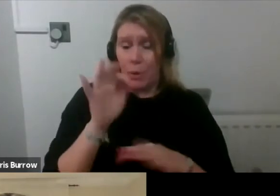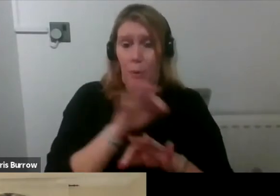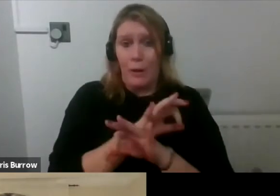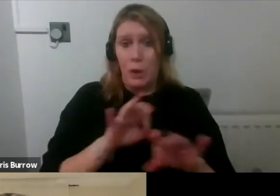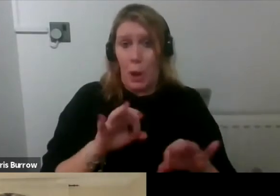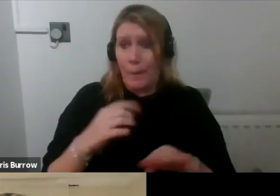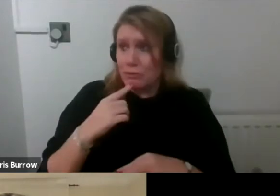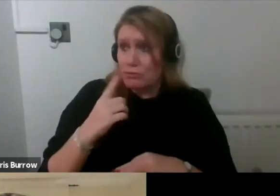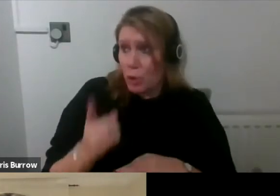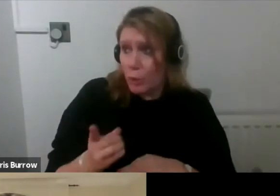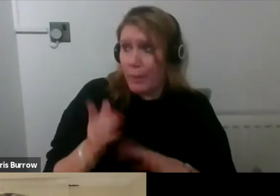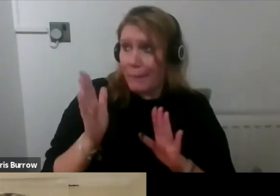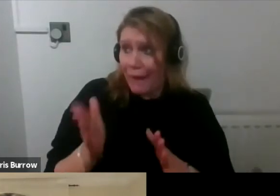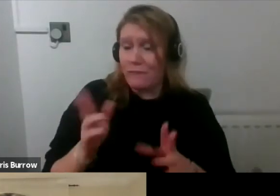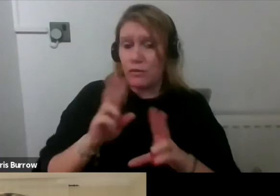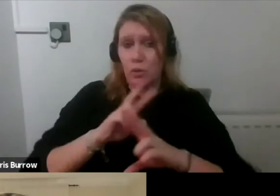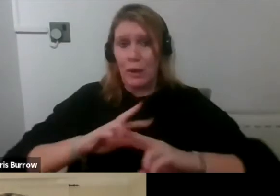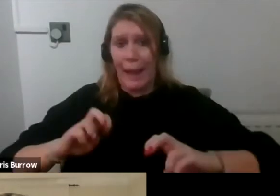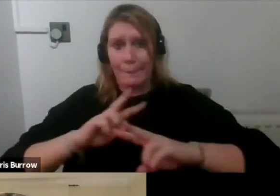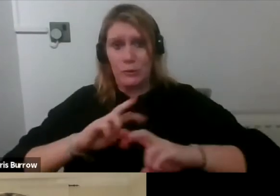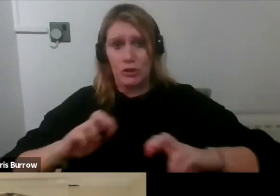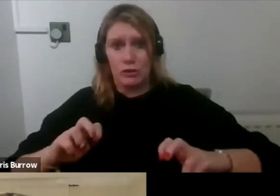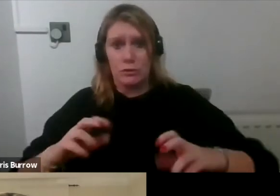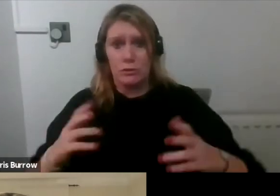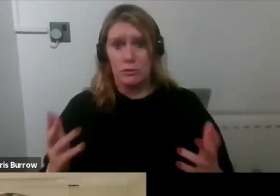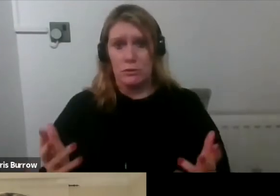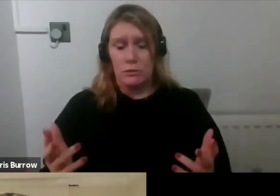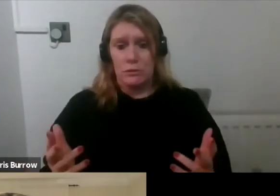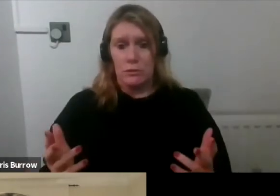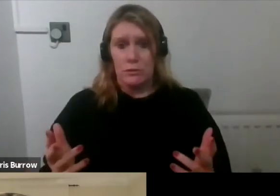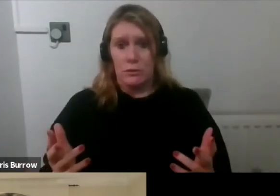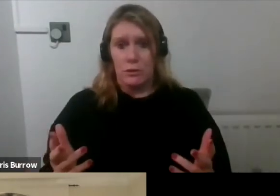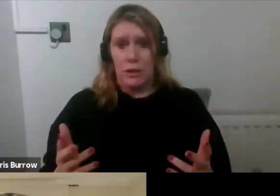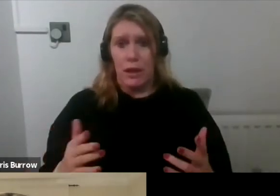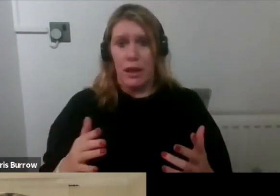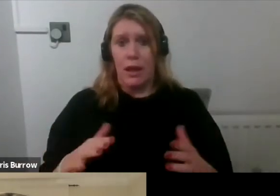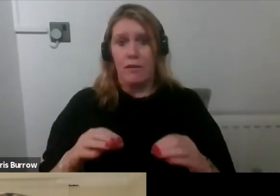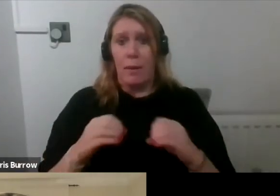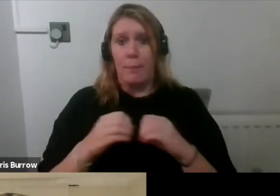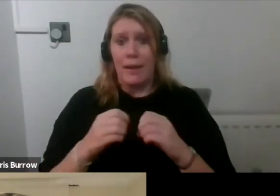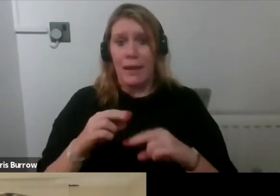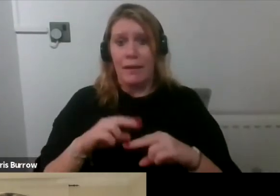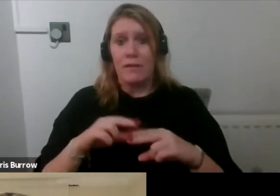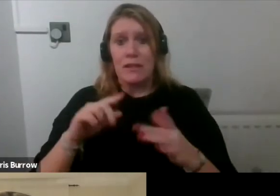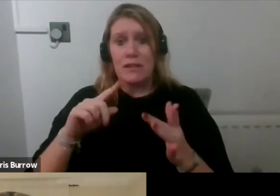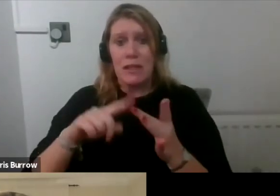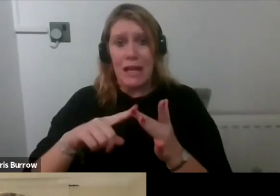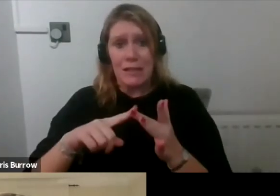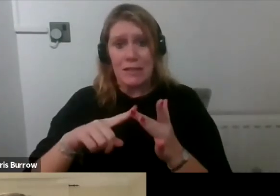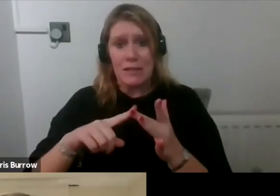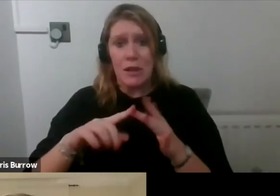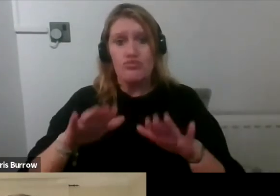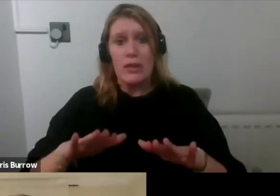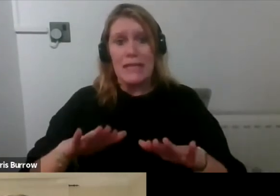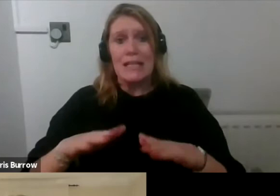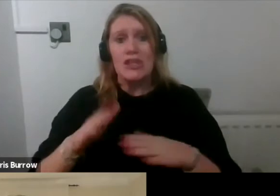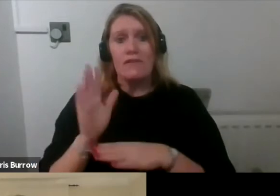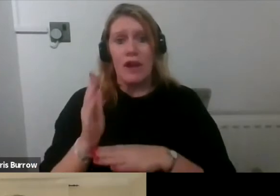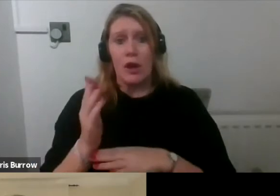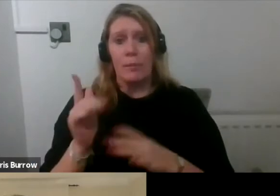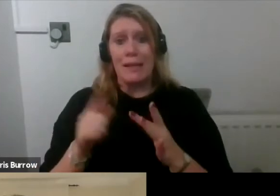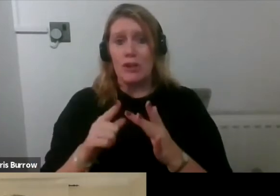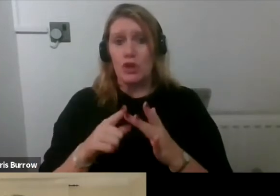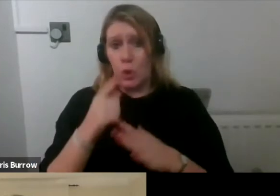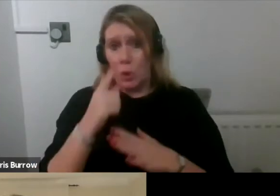it has to have captions. If it's funded by the British Film Institute, you can guarantee it doesn't have captions, because, again,